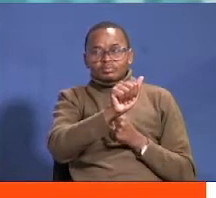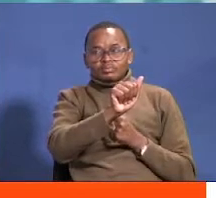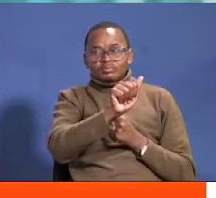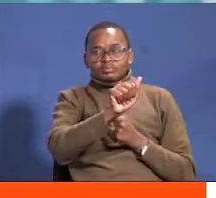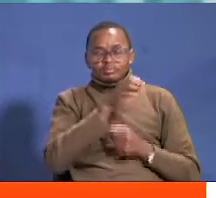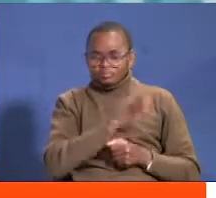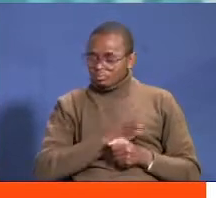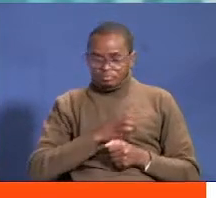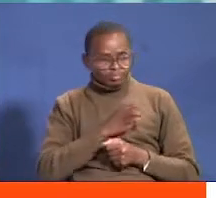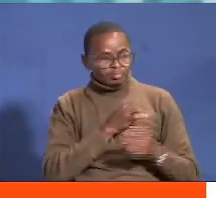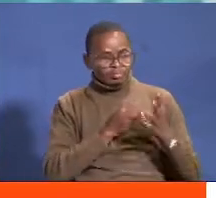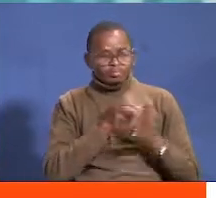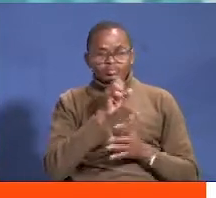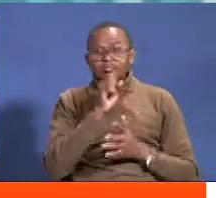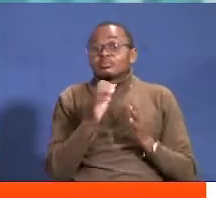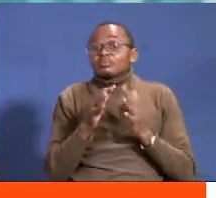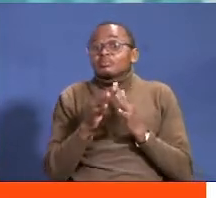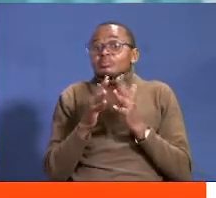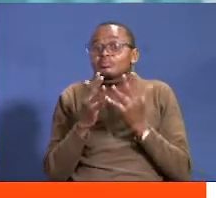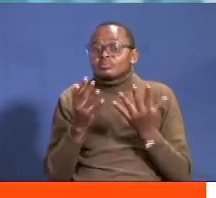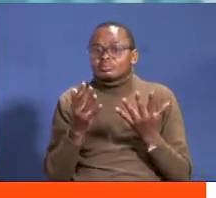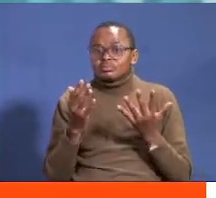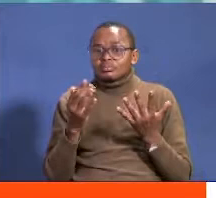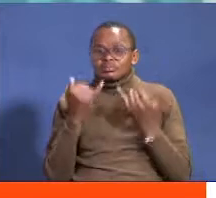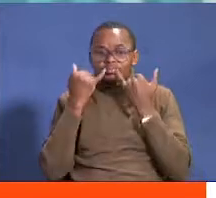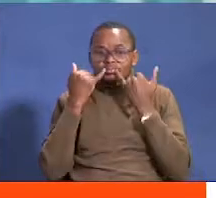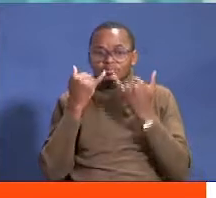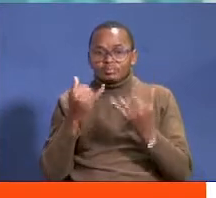really emotional. It tells you how intense this issue is. The